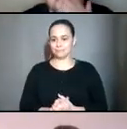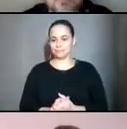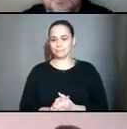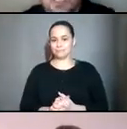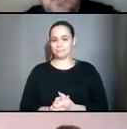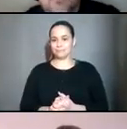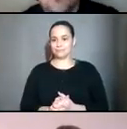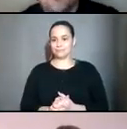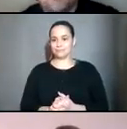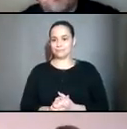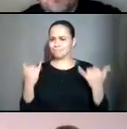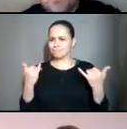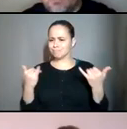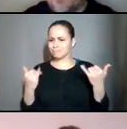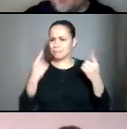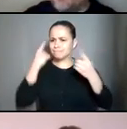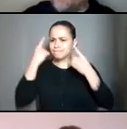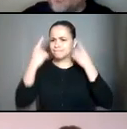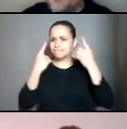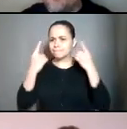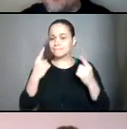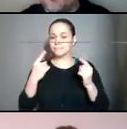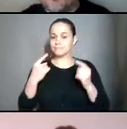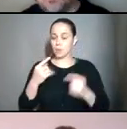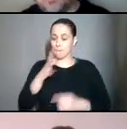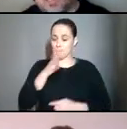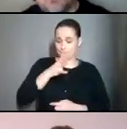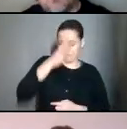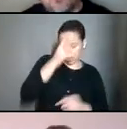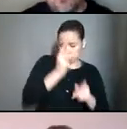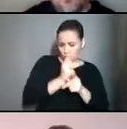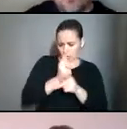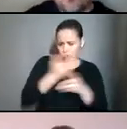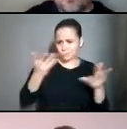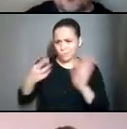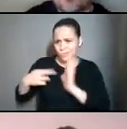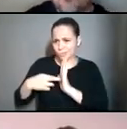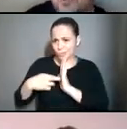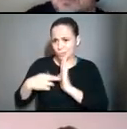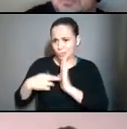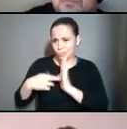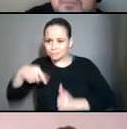Now, let's take a look at the role of parents and guardians with the use of Dreambox.